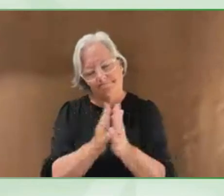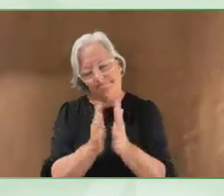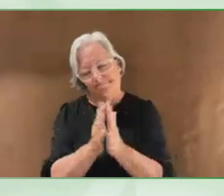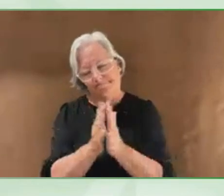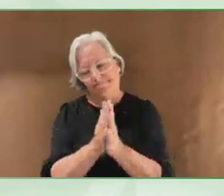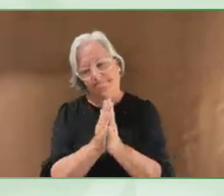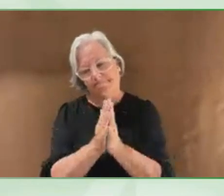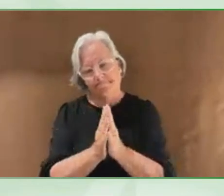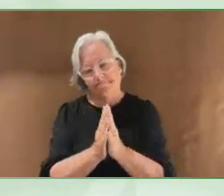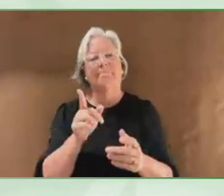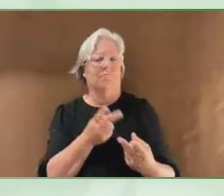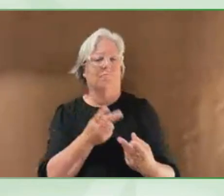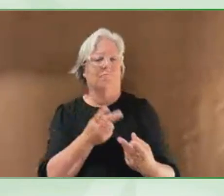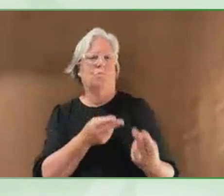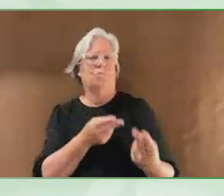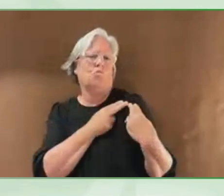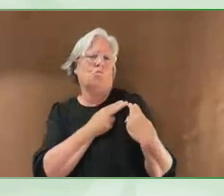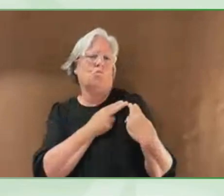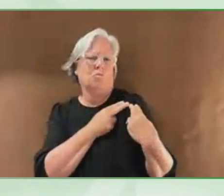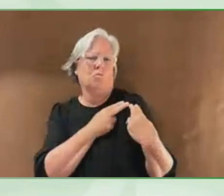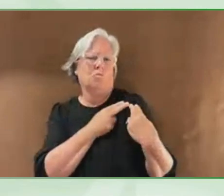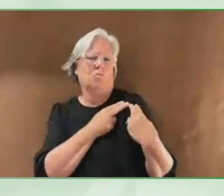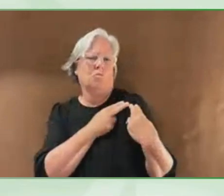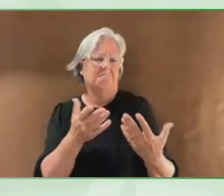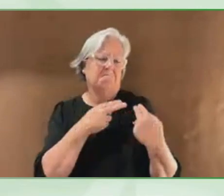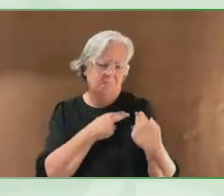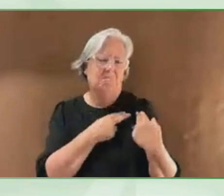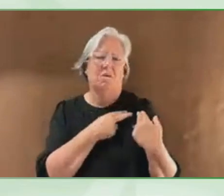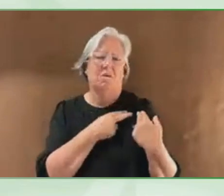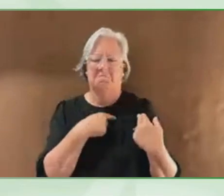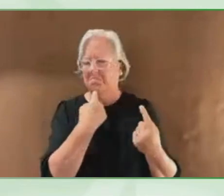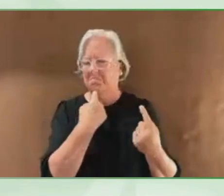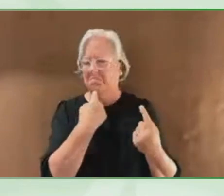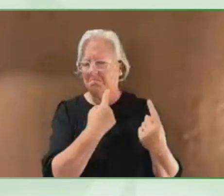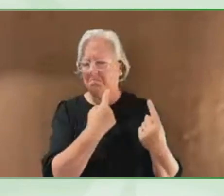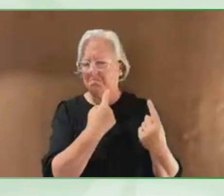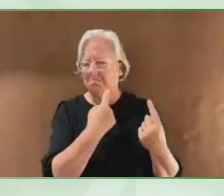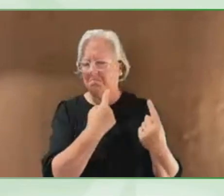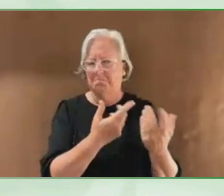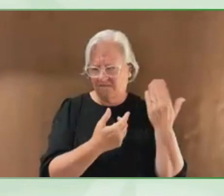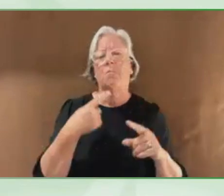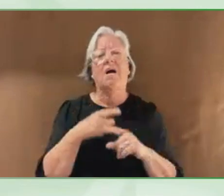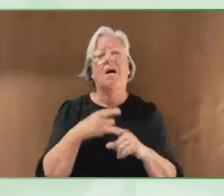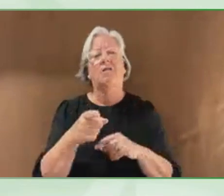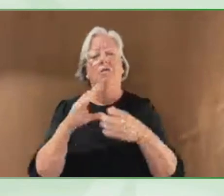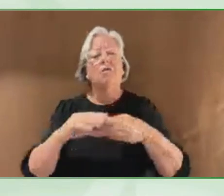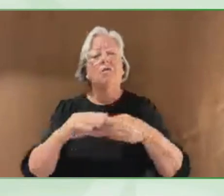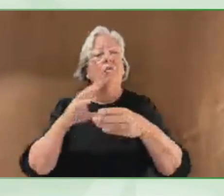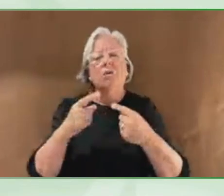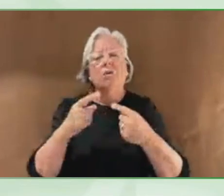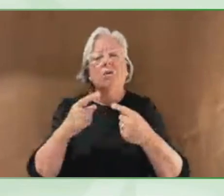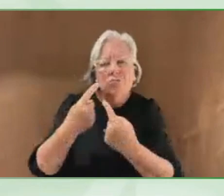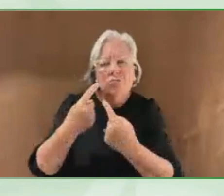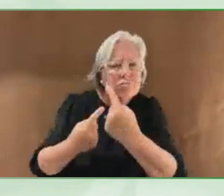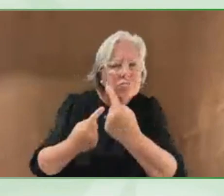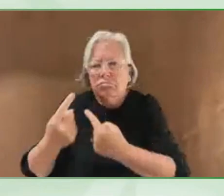accountability that we mentioned earlier, but also storytelling. Like, how important do you see it being for organization, and how is Atos approaching those